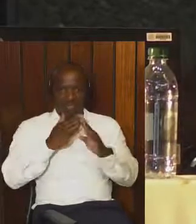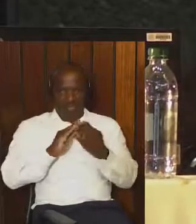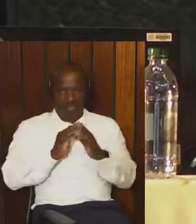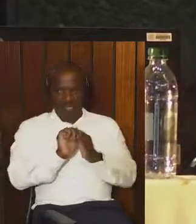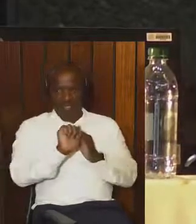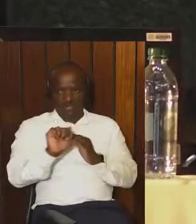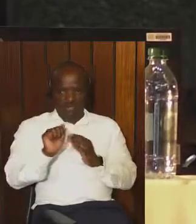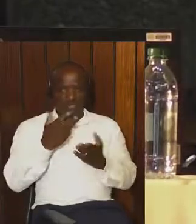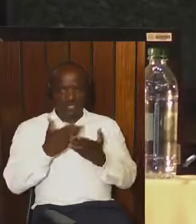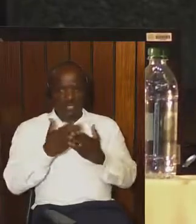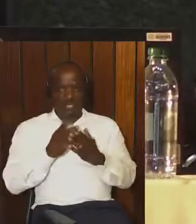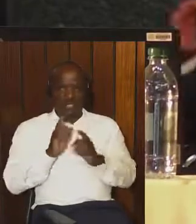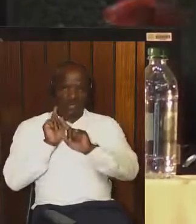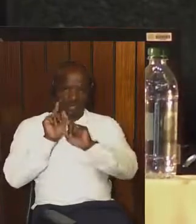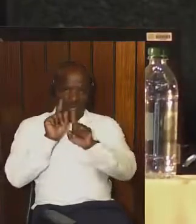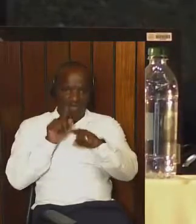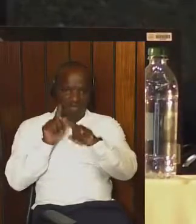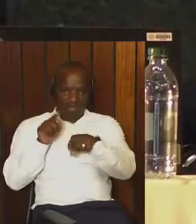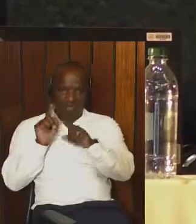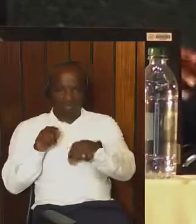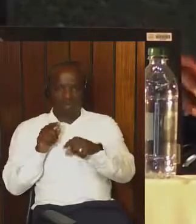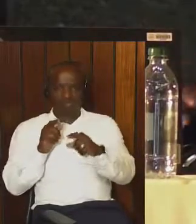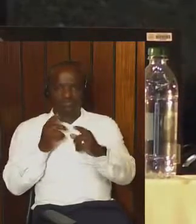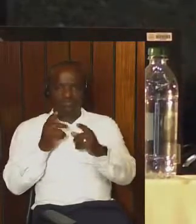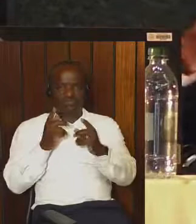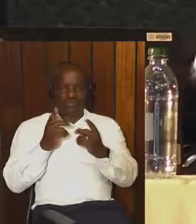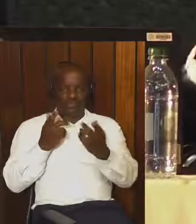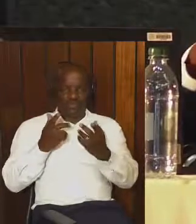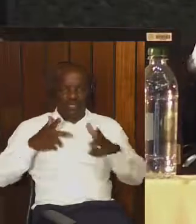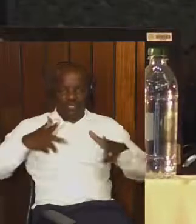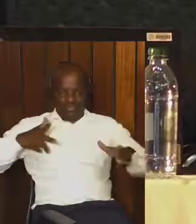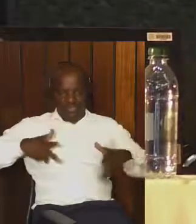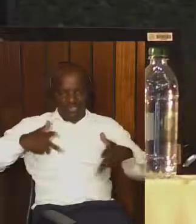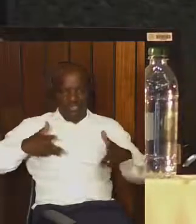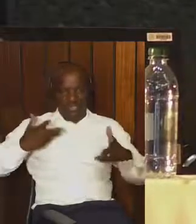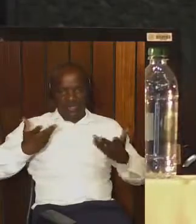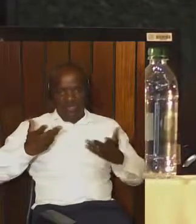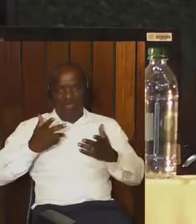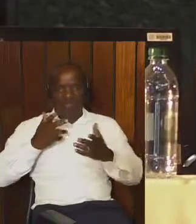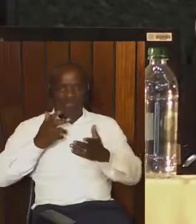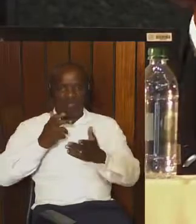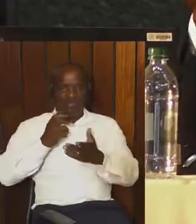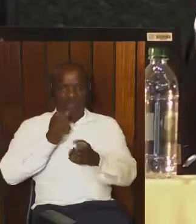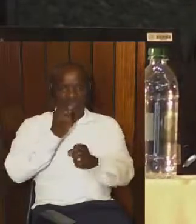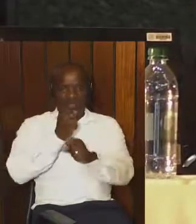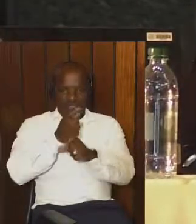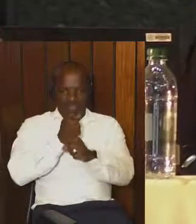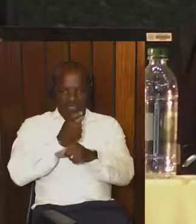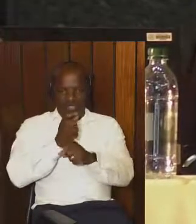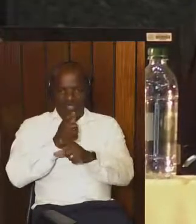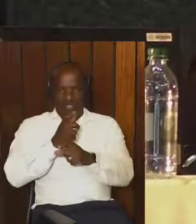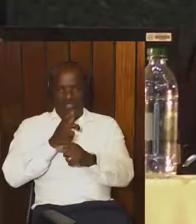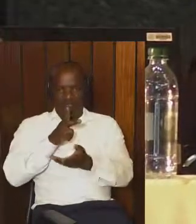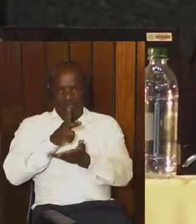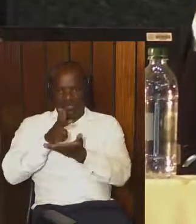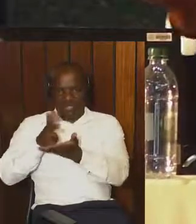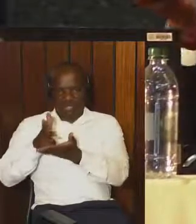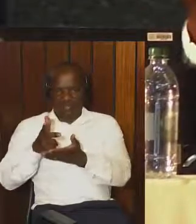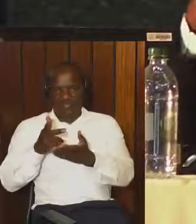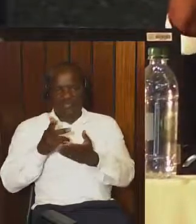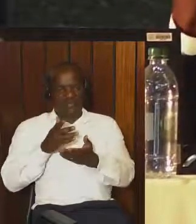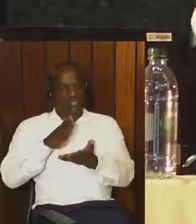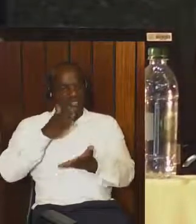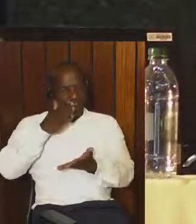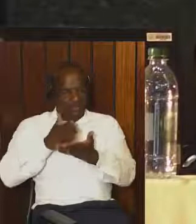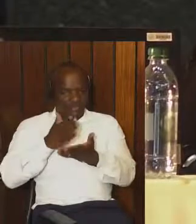to go to the taxi rank and into the station. So it's part of that renewal to ensure that definitely